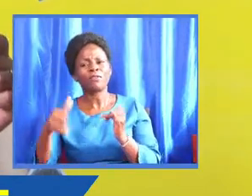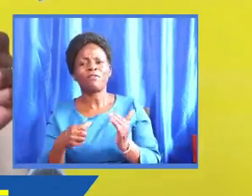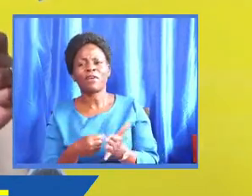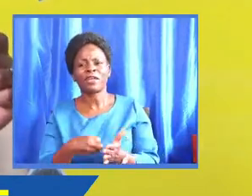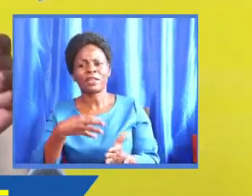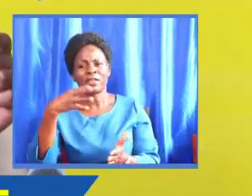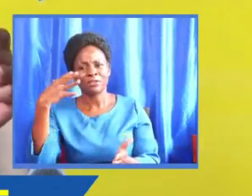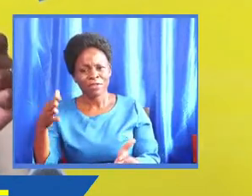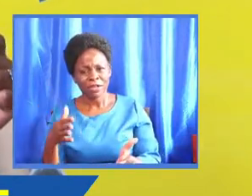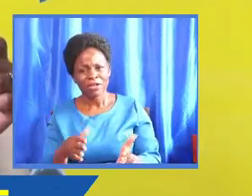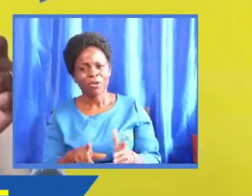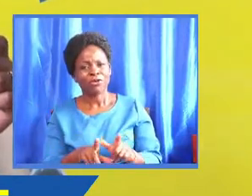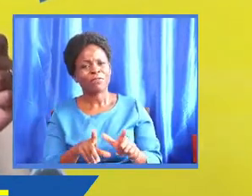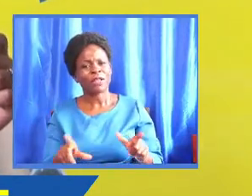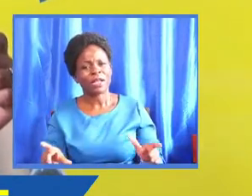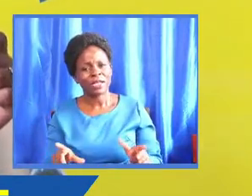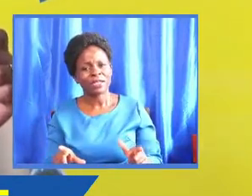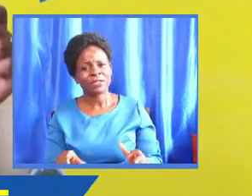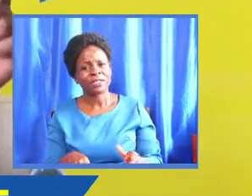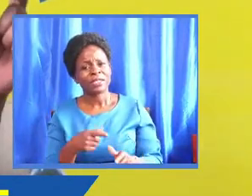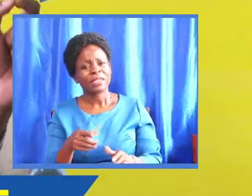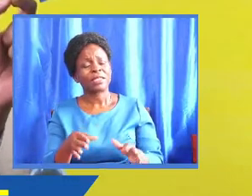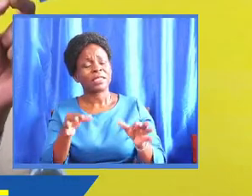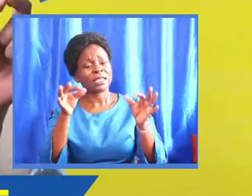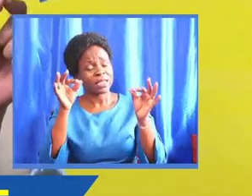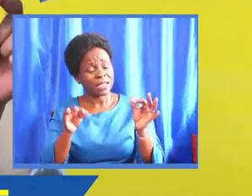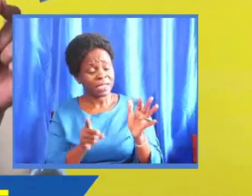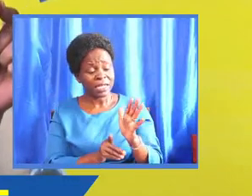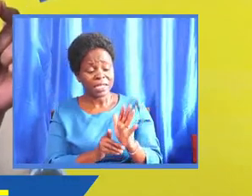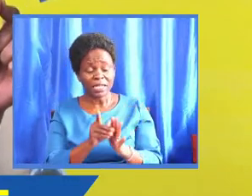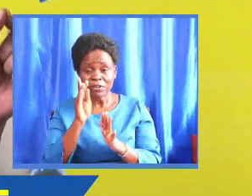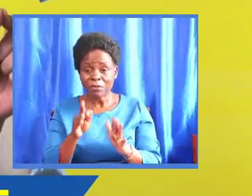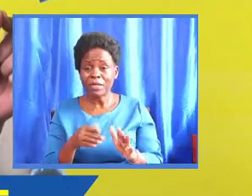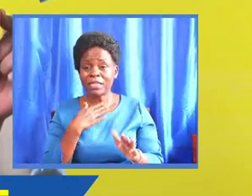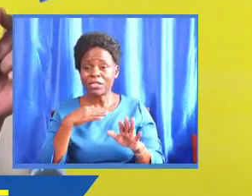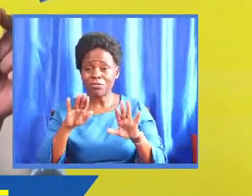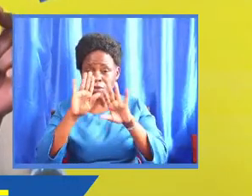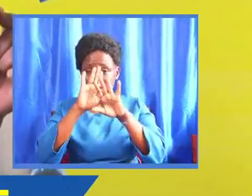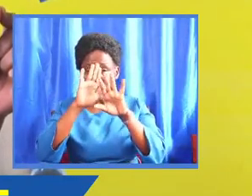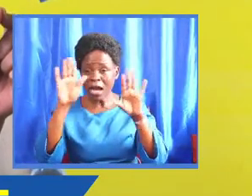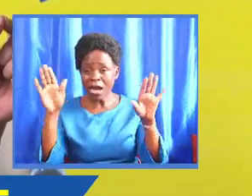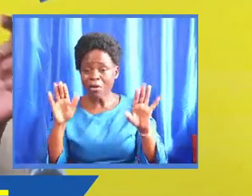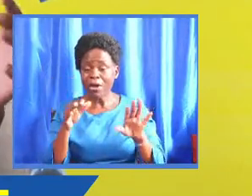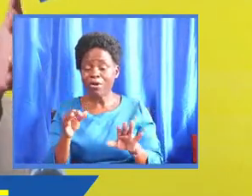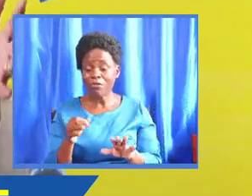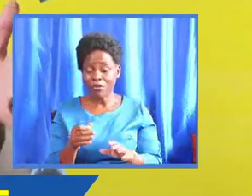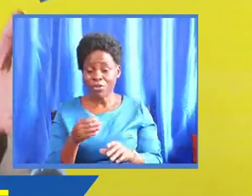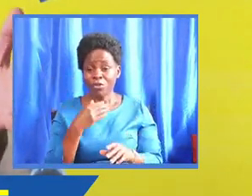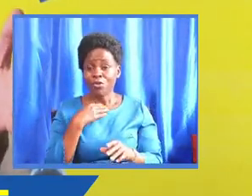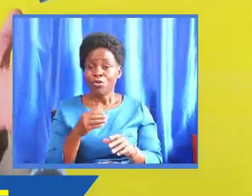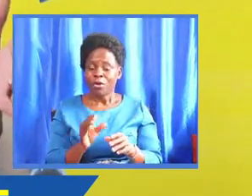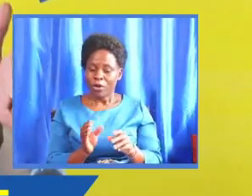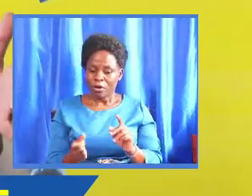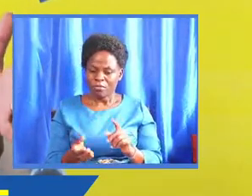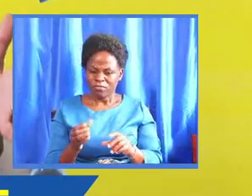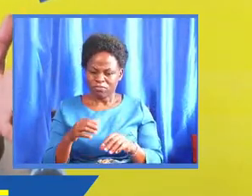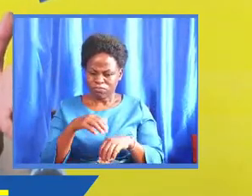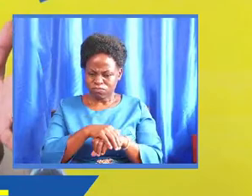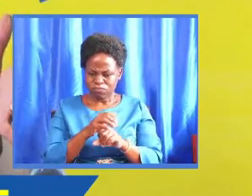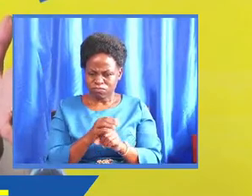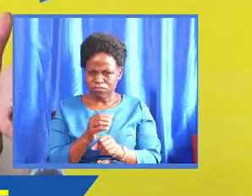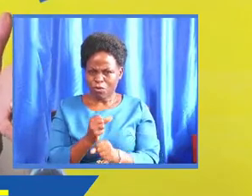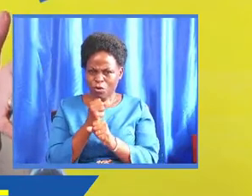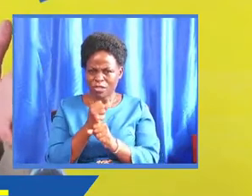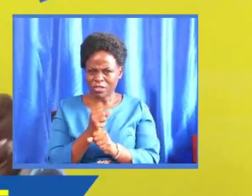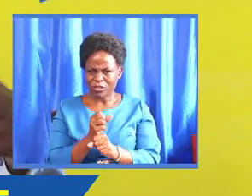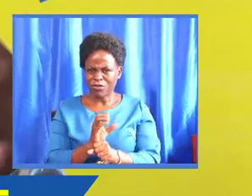of the development. So these are things that developers need to be aware of. Okay, so you're getting the cost of your project,